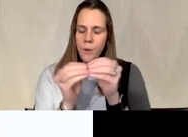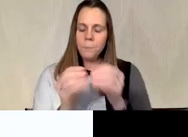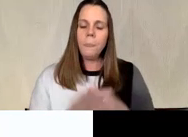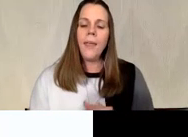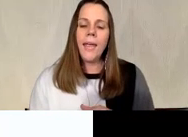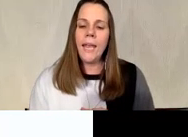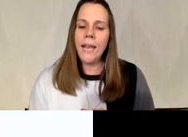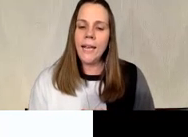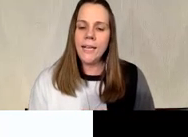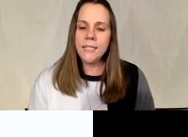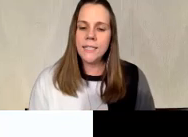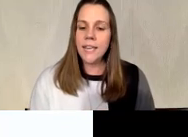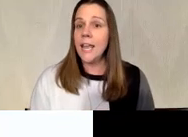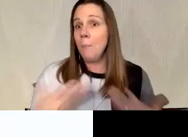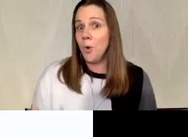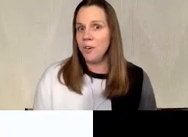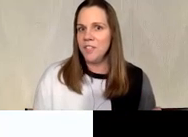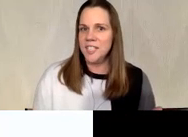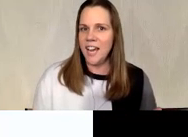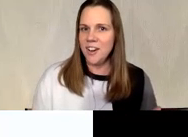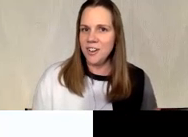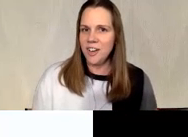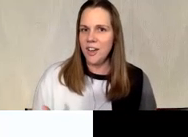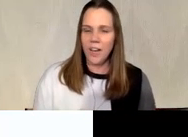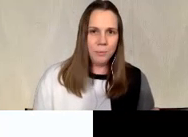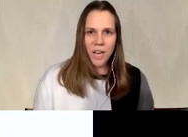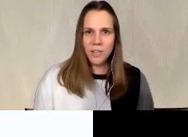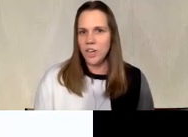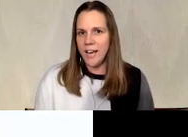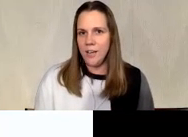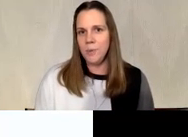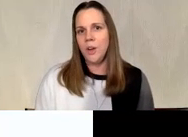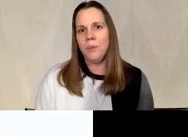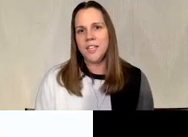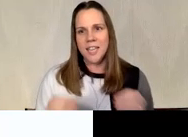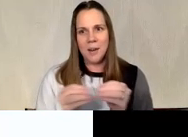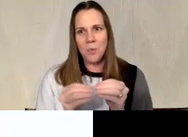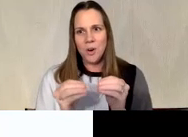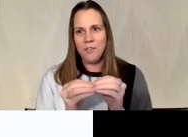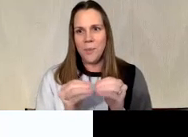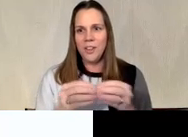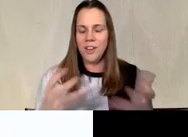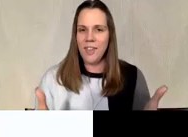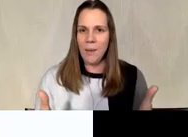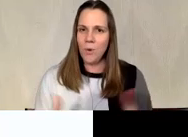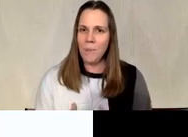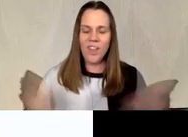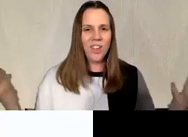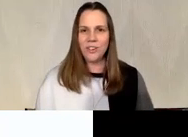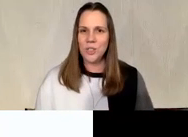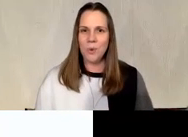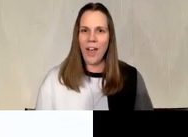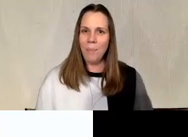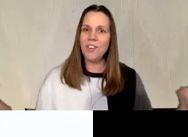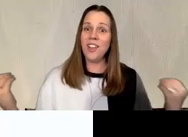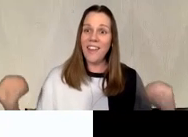more, and they get more of the desired object or item. You know, if they sign more for milk and they get more milk and